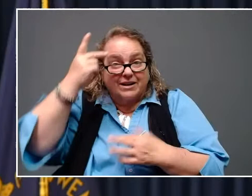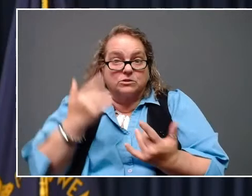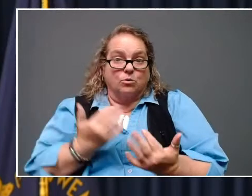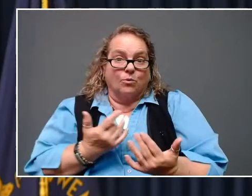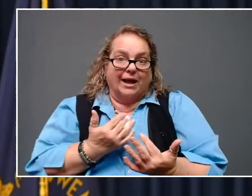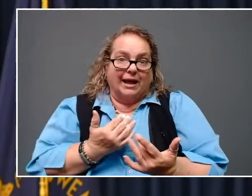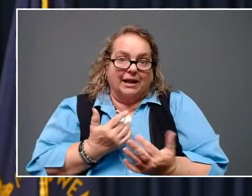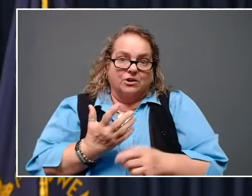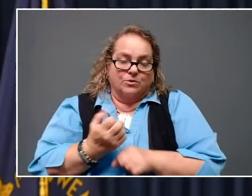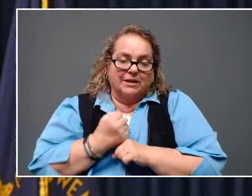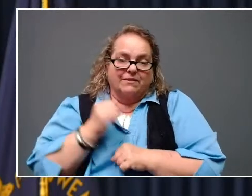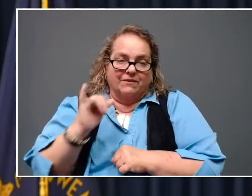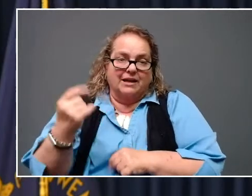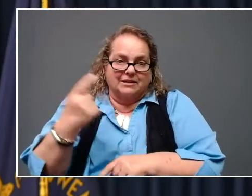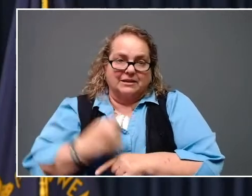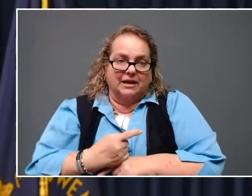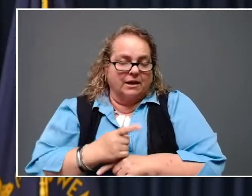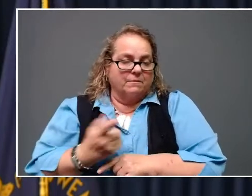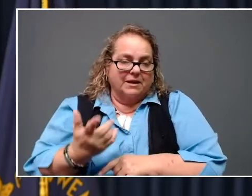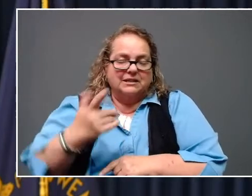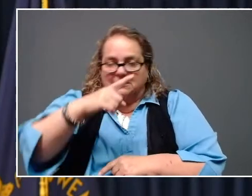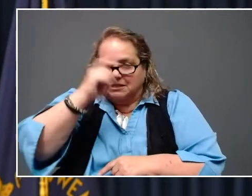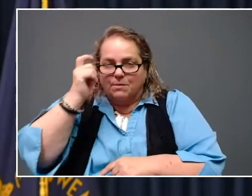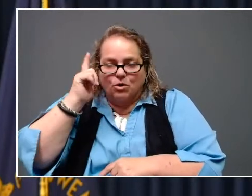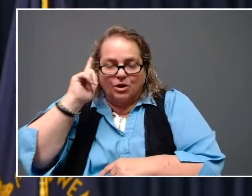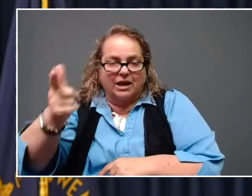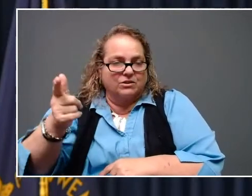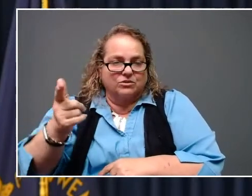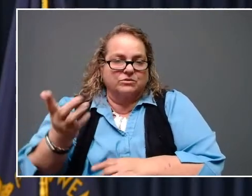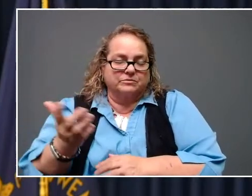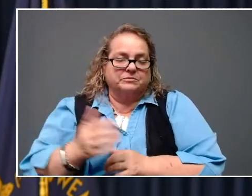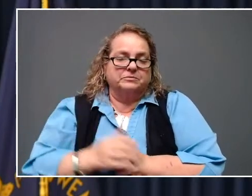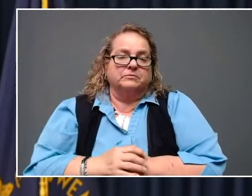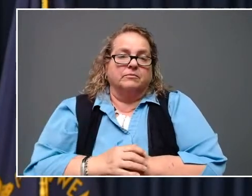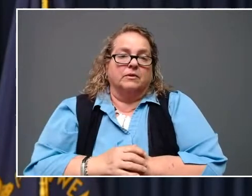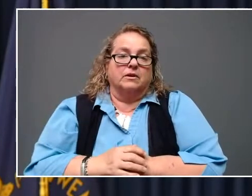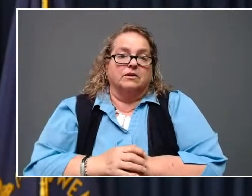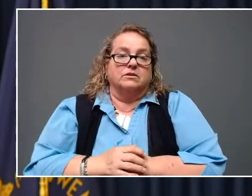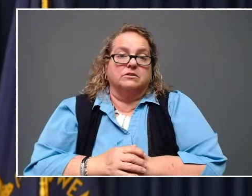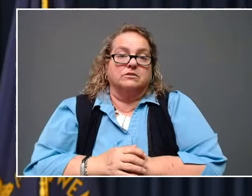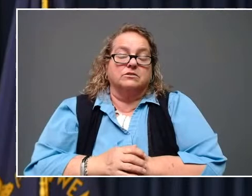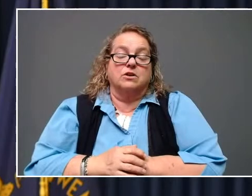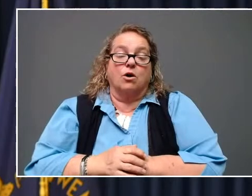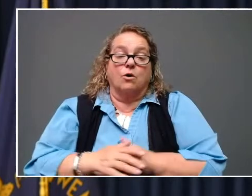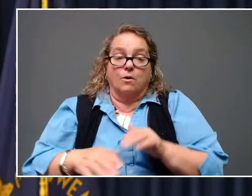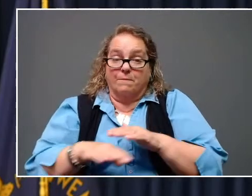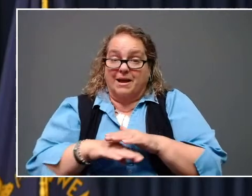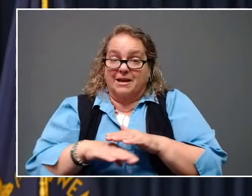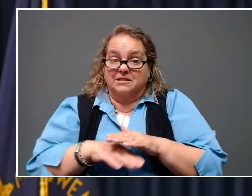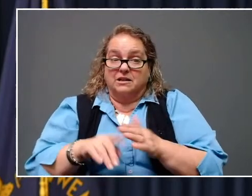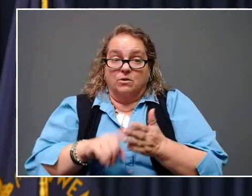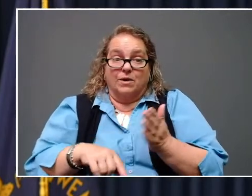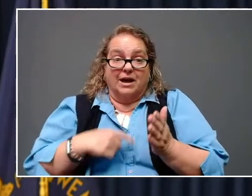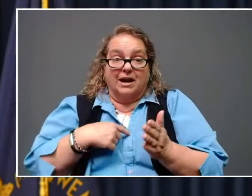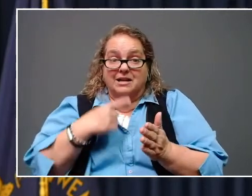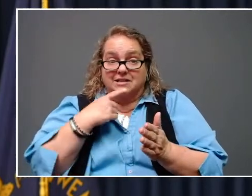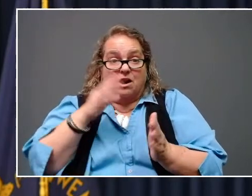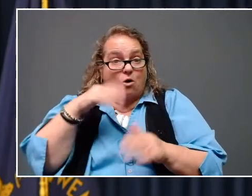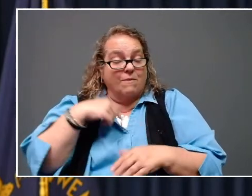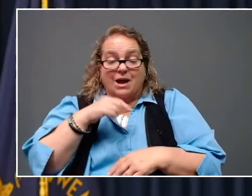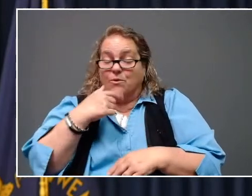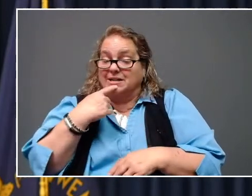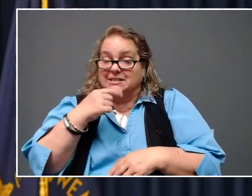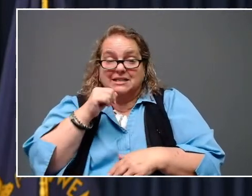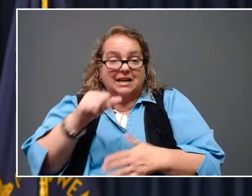this summer, but I don't have any other information on that. So folks, my wrap up is that I hope what I said actually didn't correct anything the governor told you. It